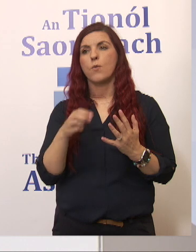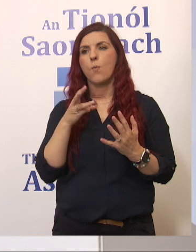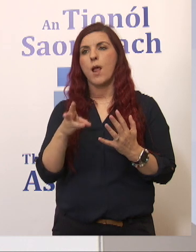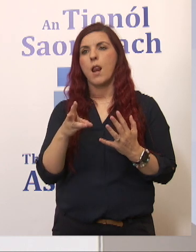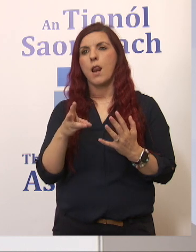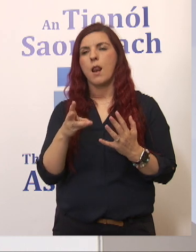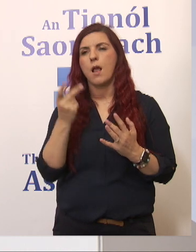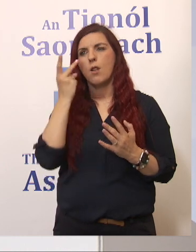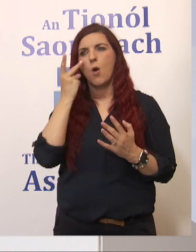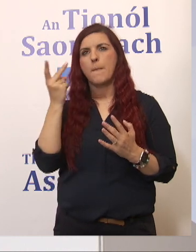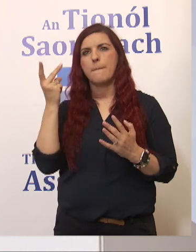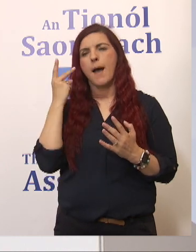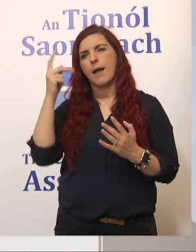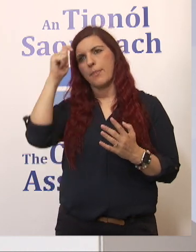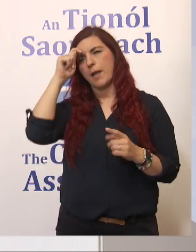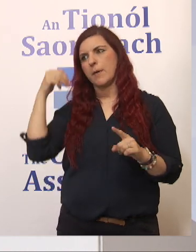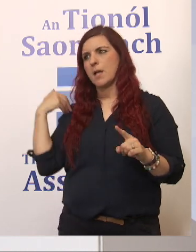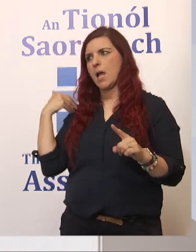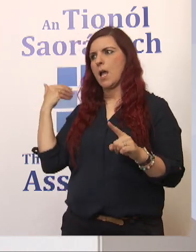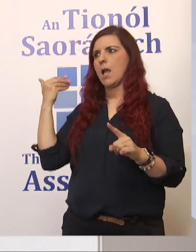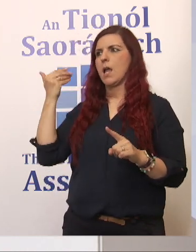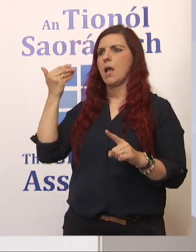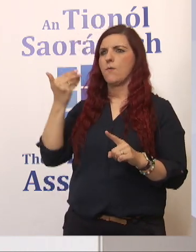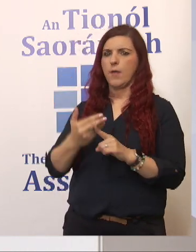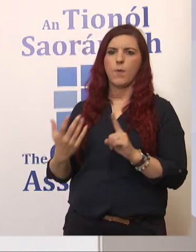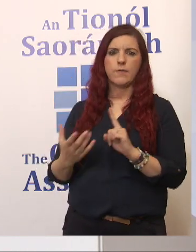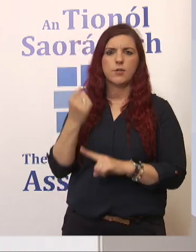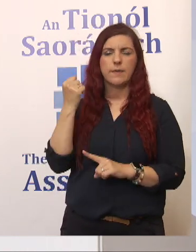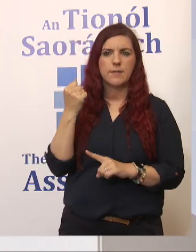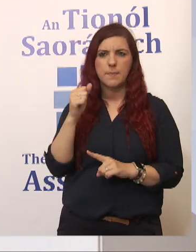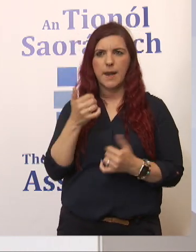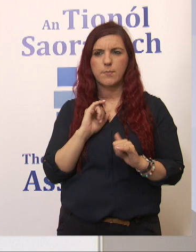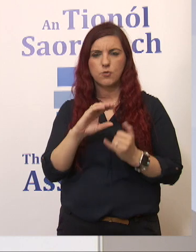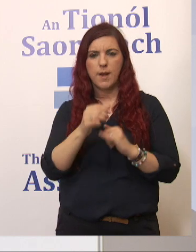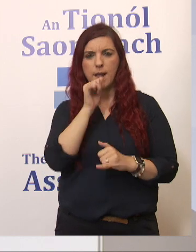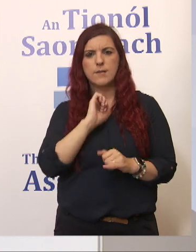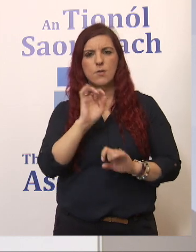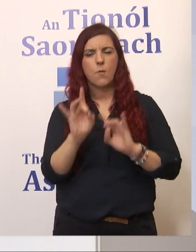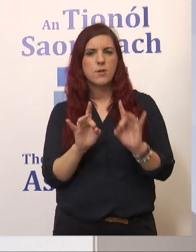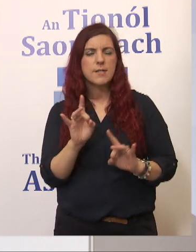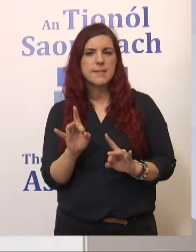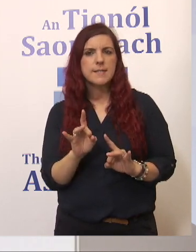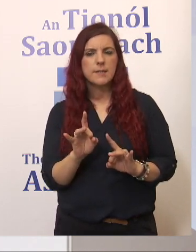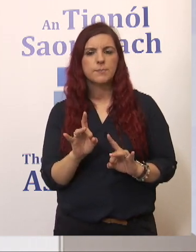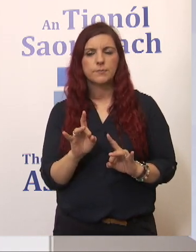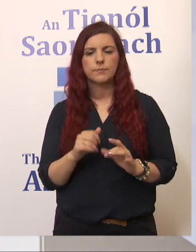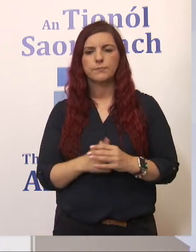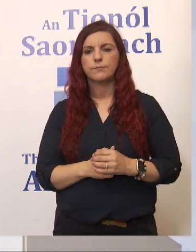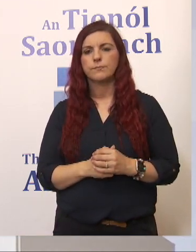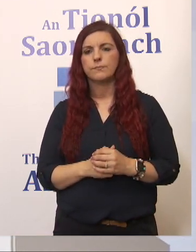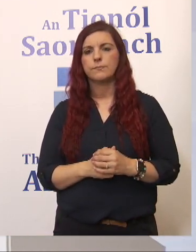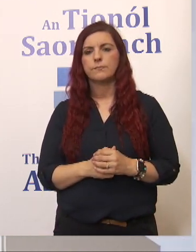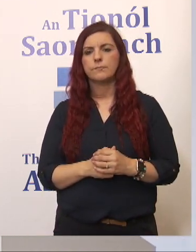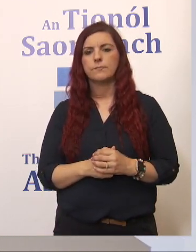the weekend session, and see how far we have come in answering those questions that I've posed in terms of what we have learned so far. So